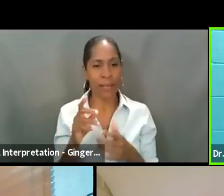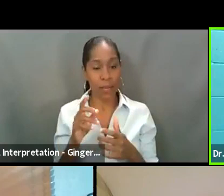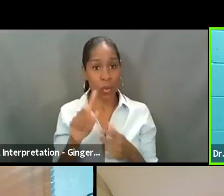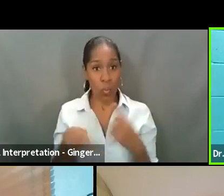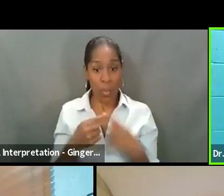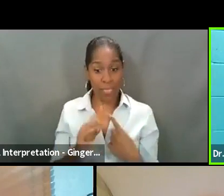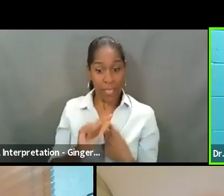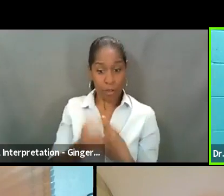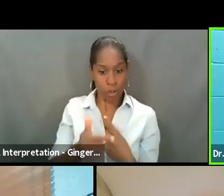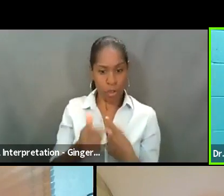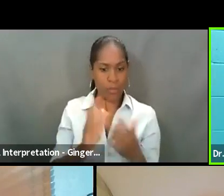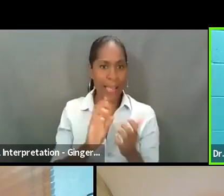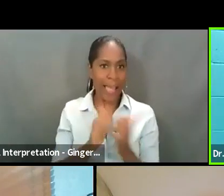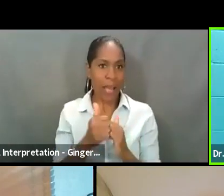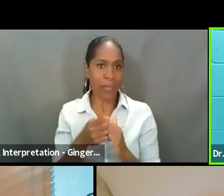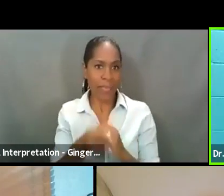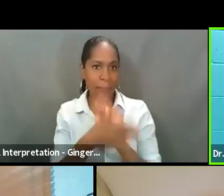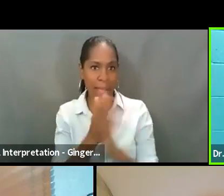turn?